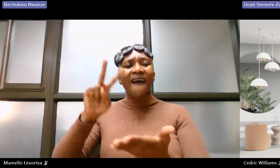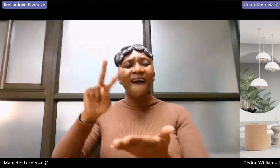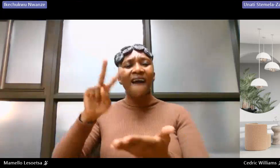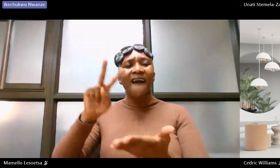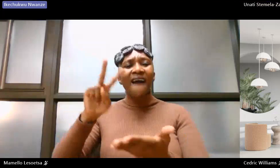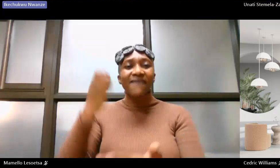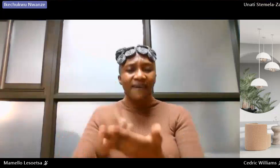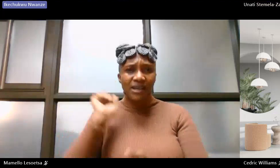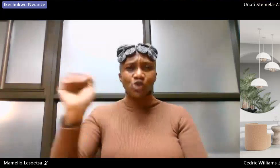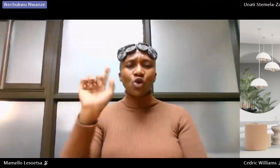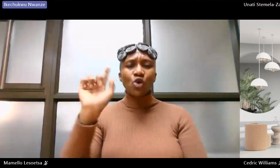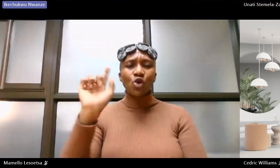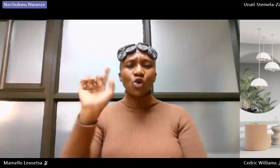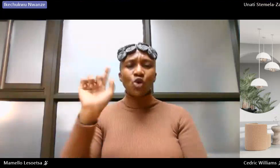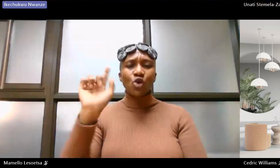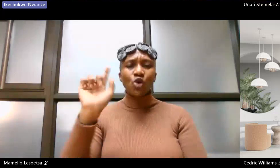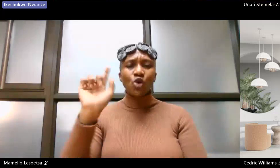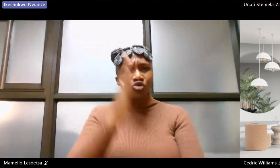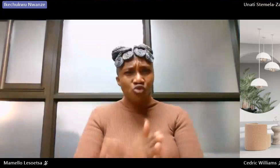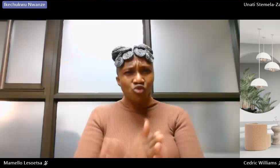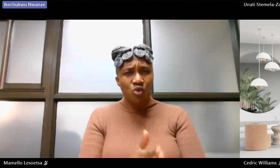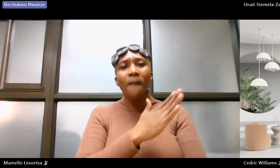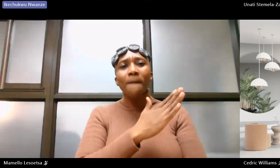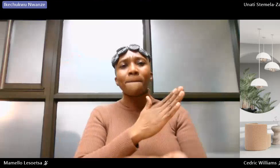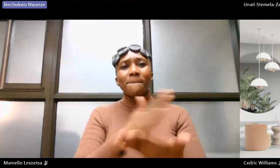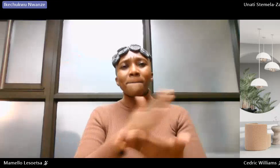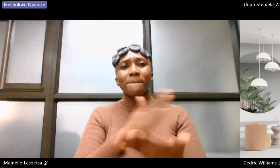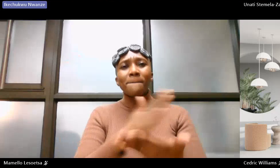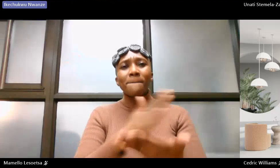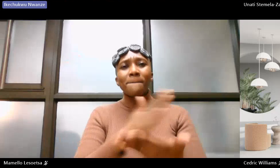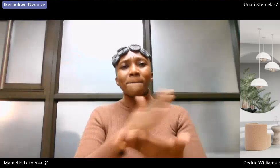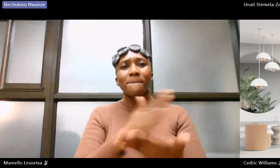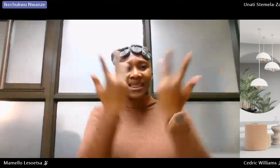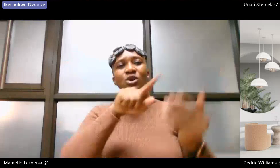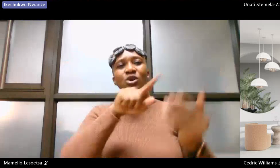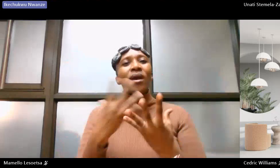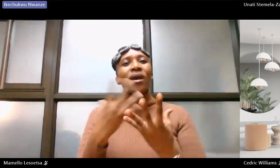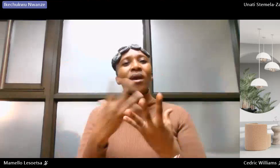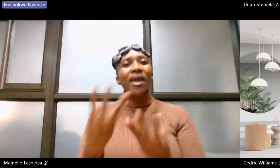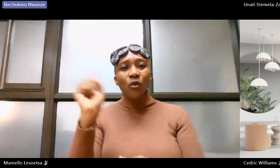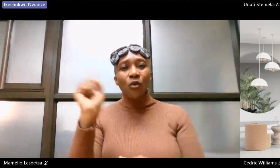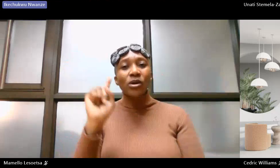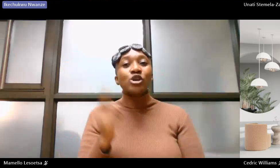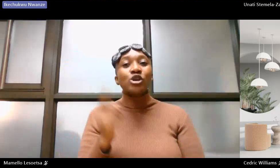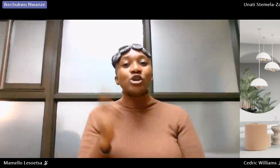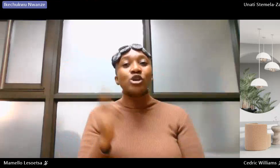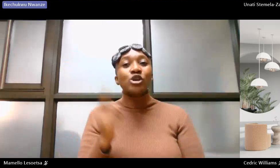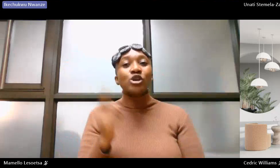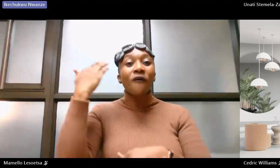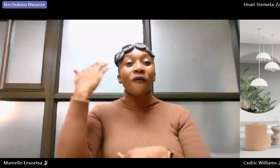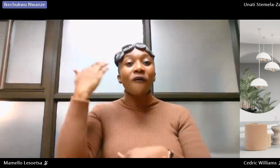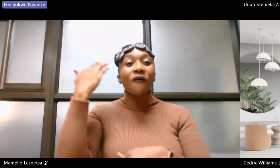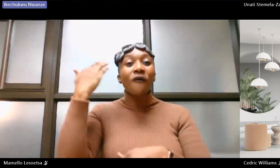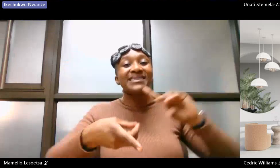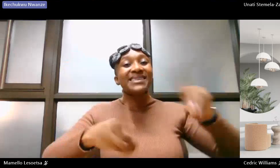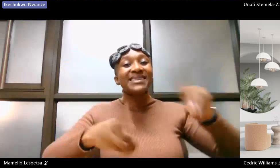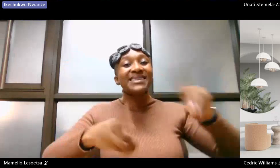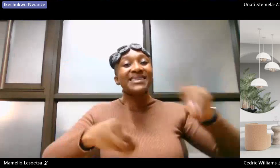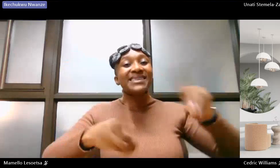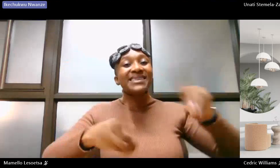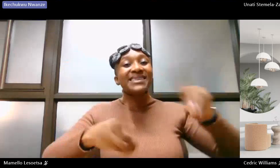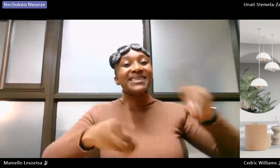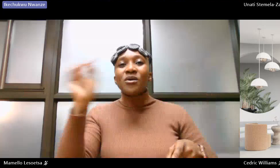said is very, very true. Part of the biggest challenge we have. So you finishing off this degree is not just for you to get the